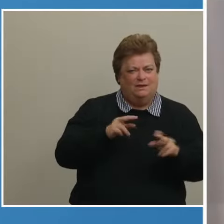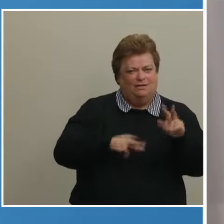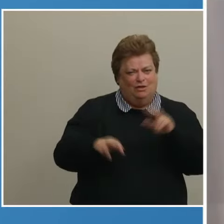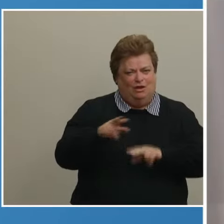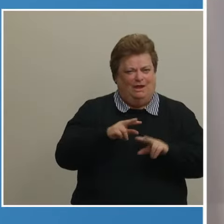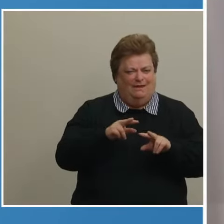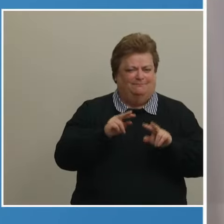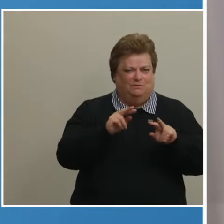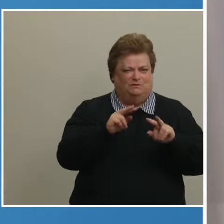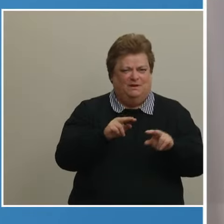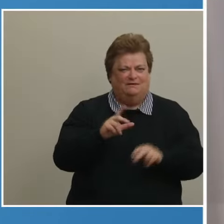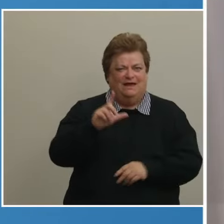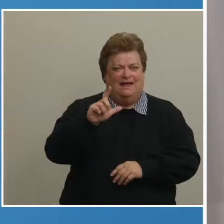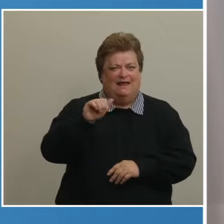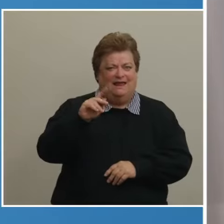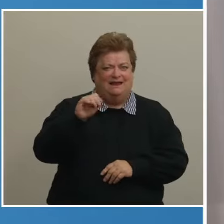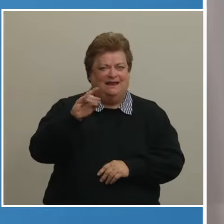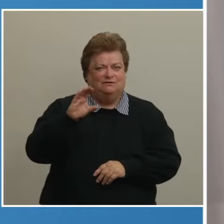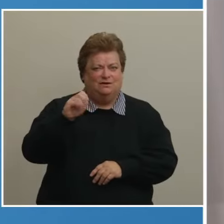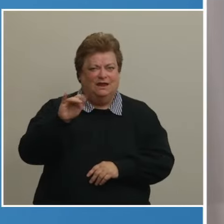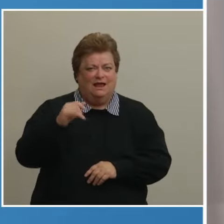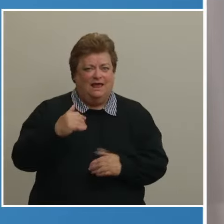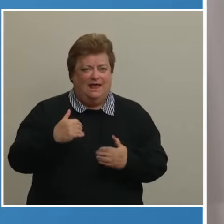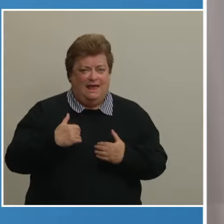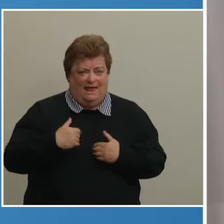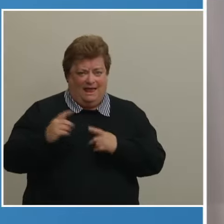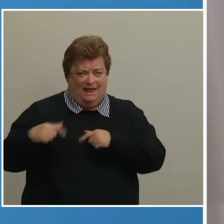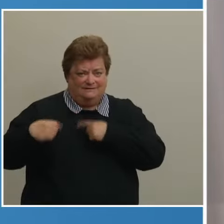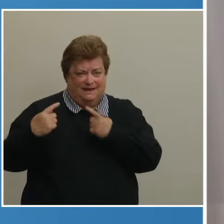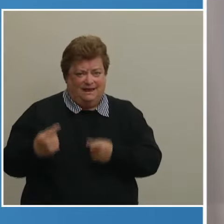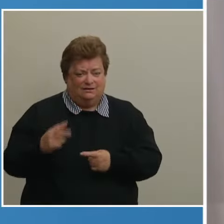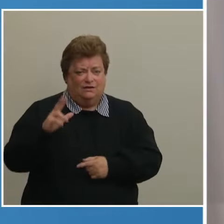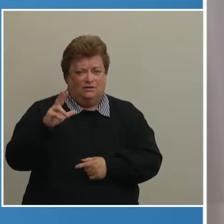perspective. Lancaster County has had